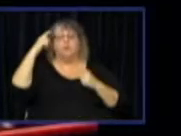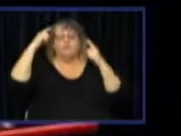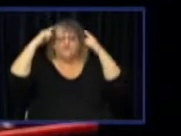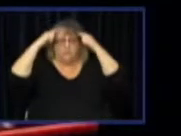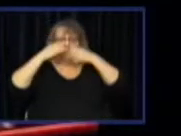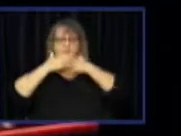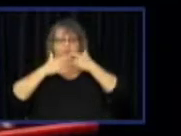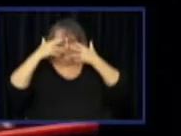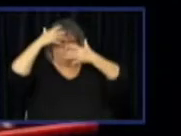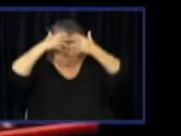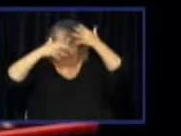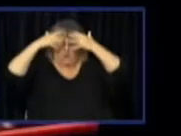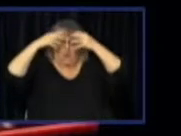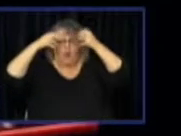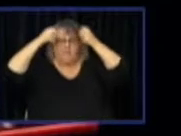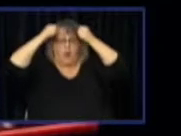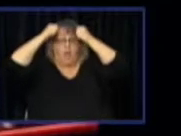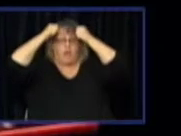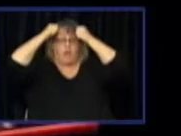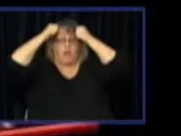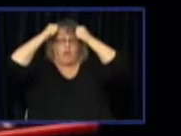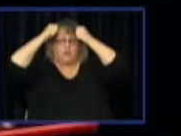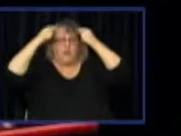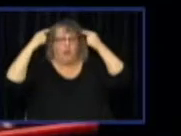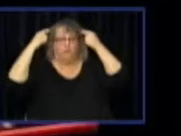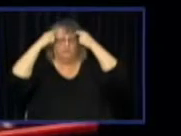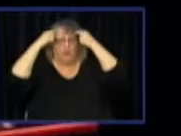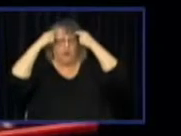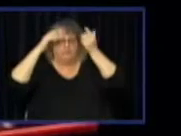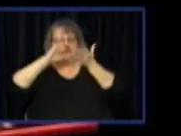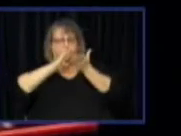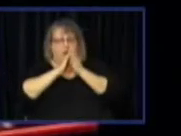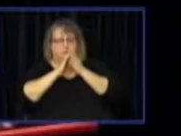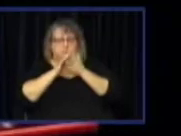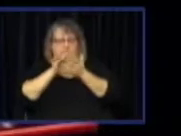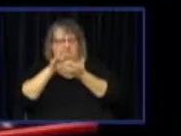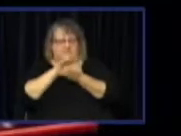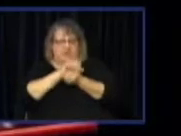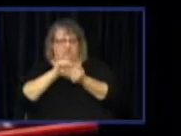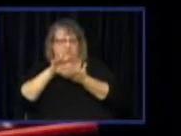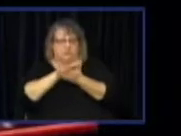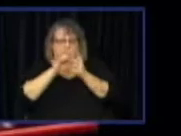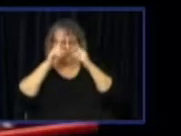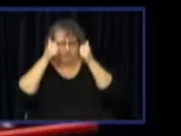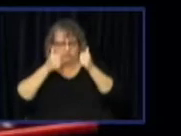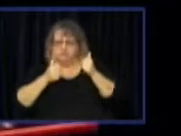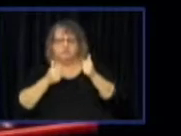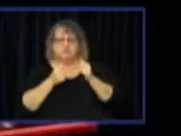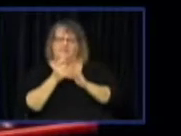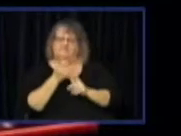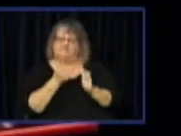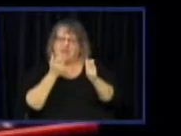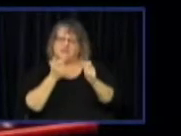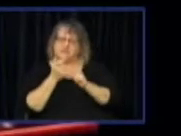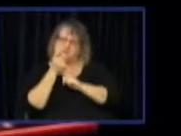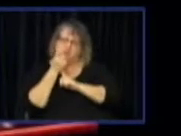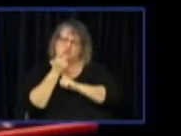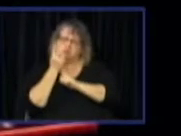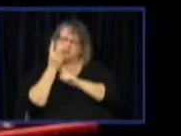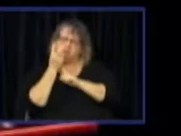blood flow to the brain begins to experience permanent injury very quickly, within minutes of loss of blood